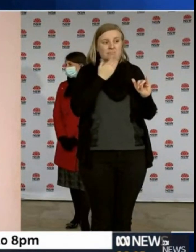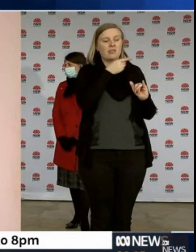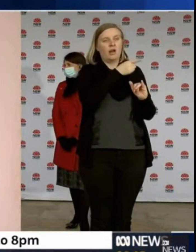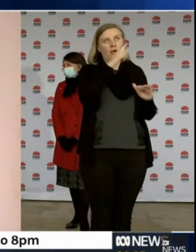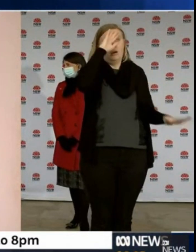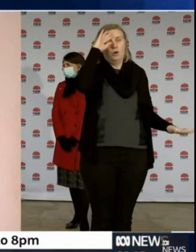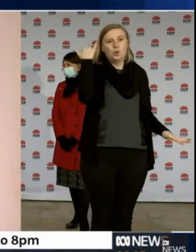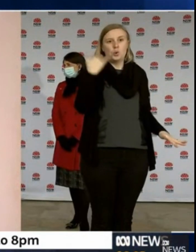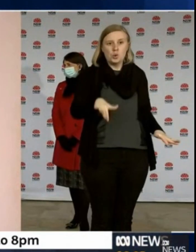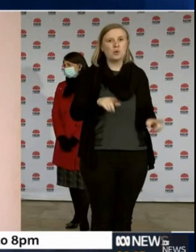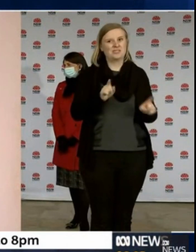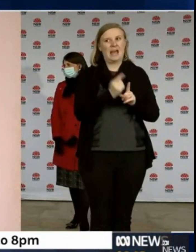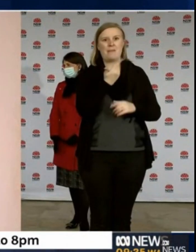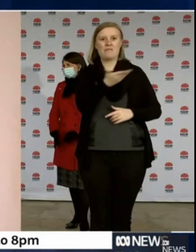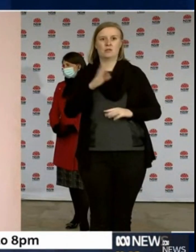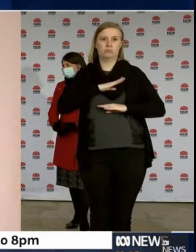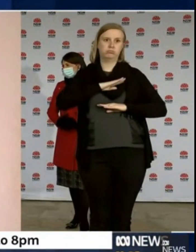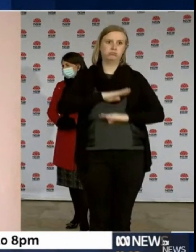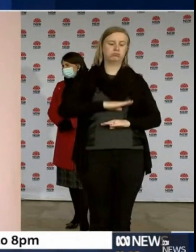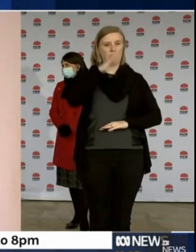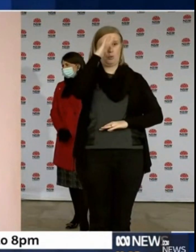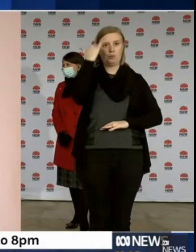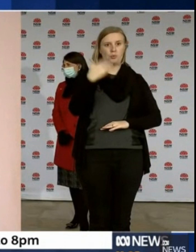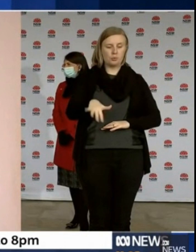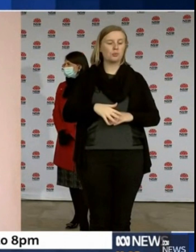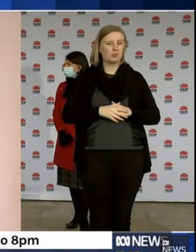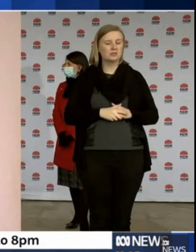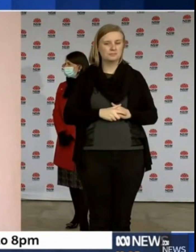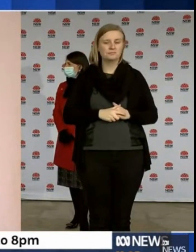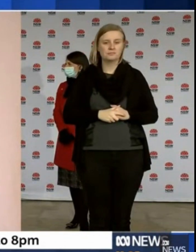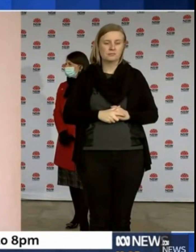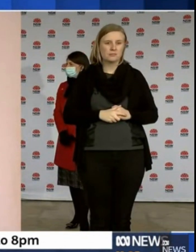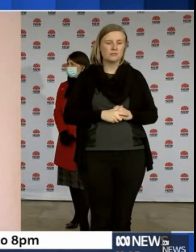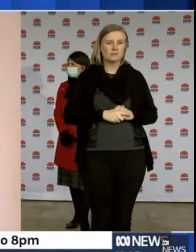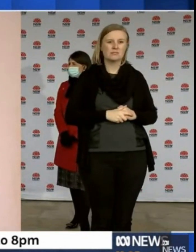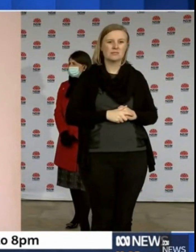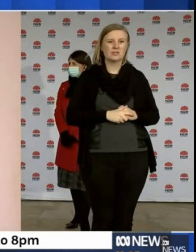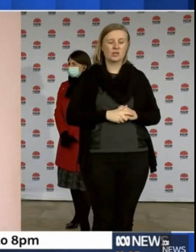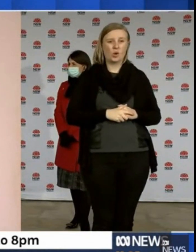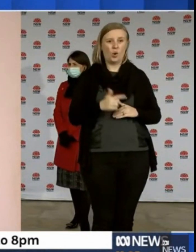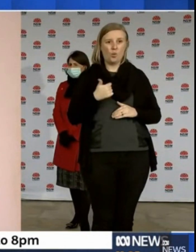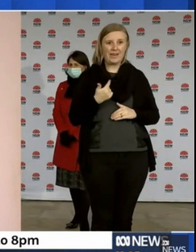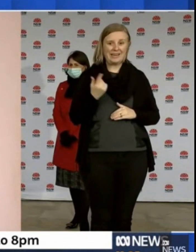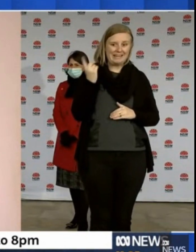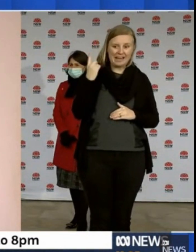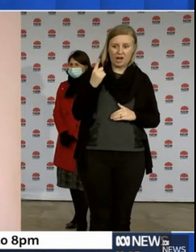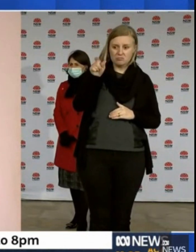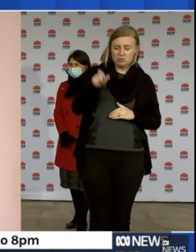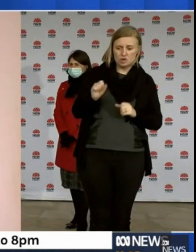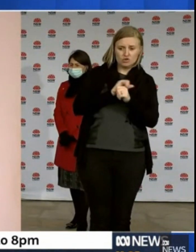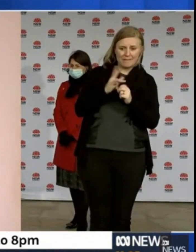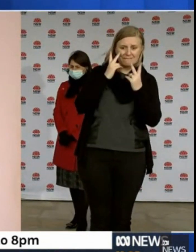issue where the wrong Crossroads was attributed. Given the speed with which we're trying to get out to